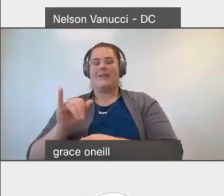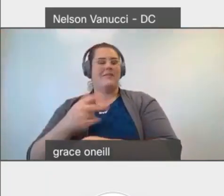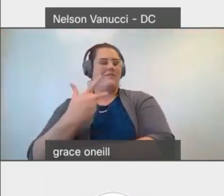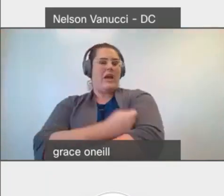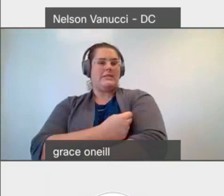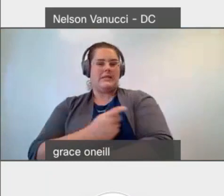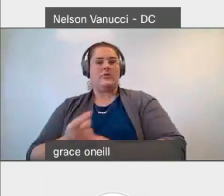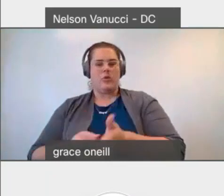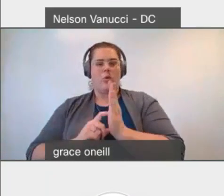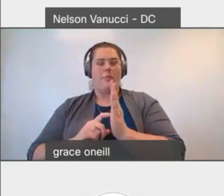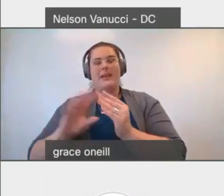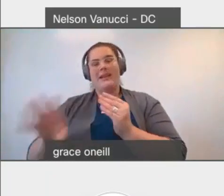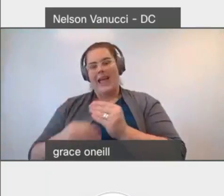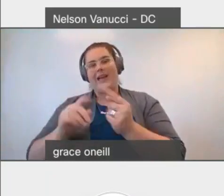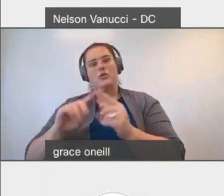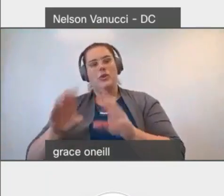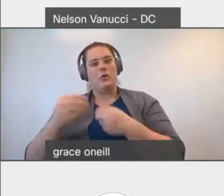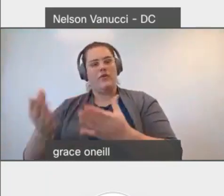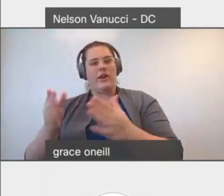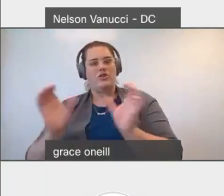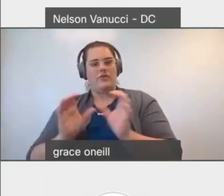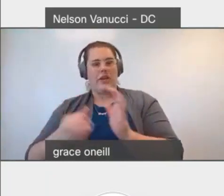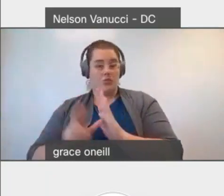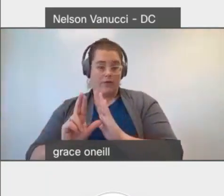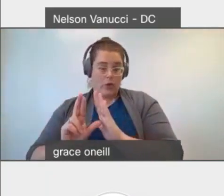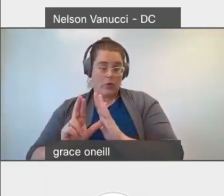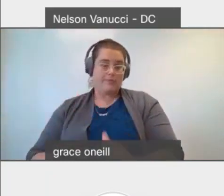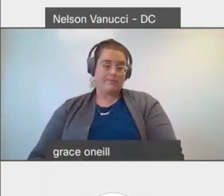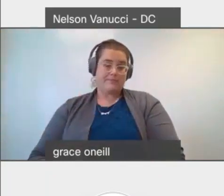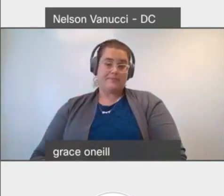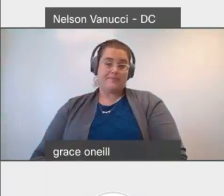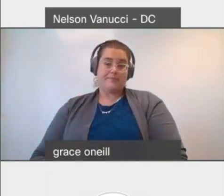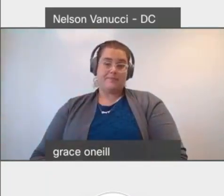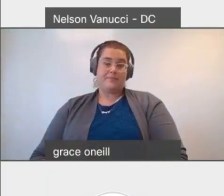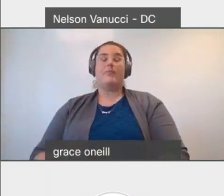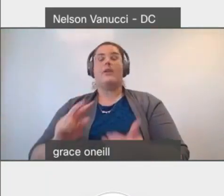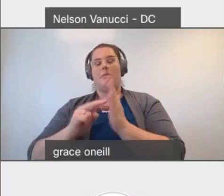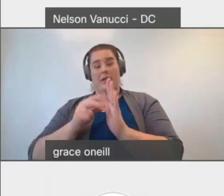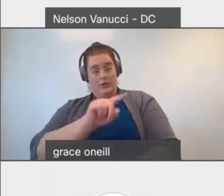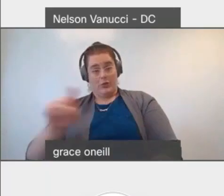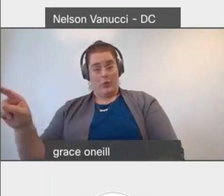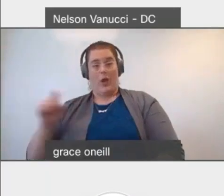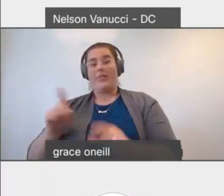their provider certification reviews that are done. So you should know as a provider